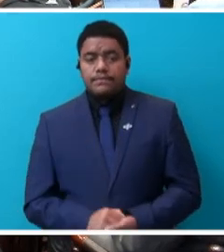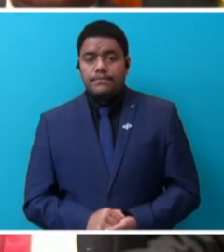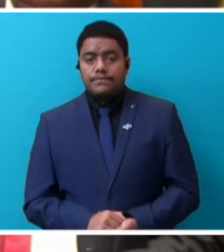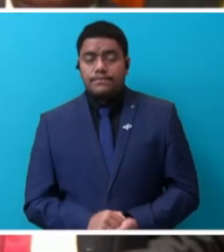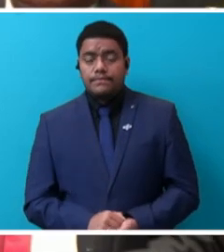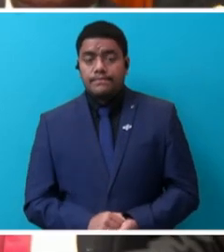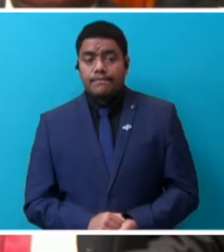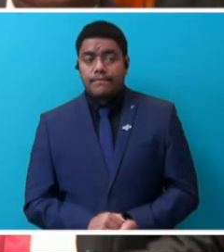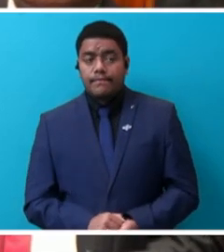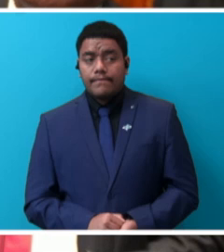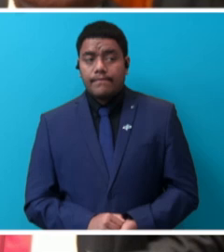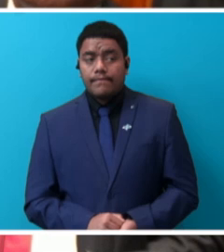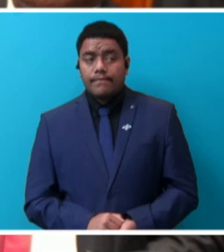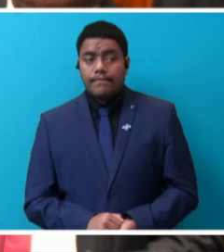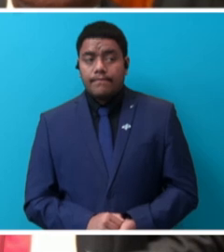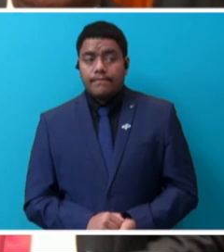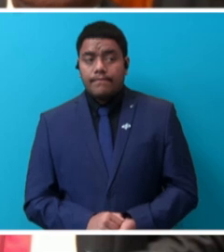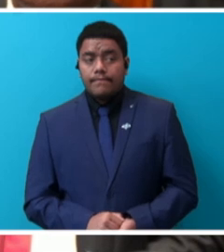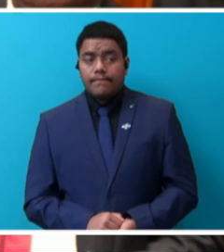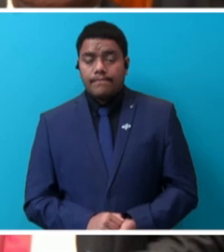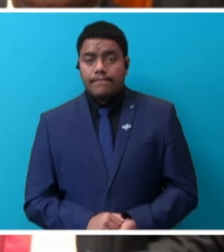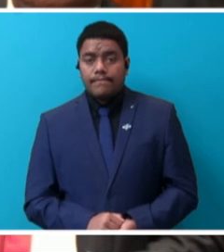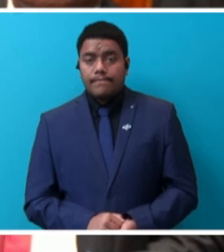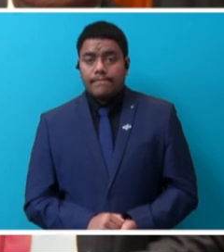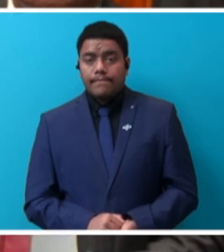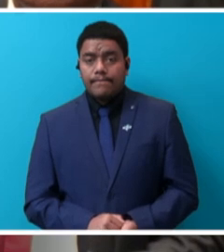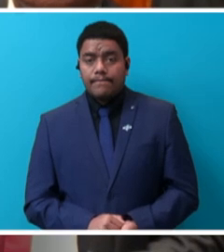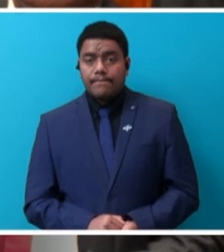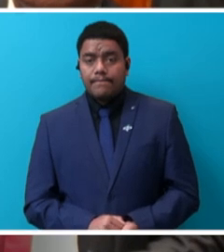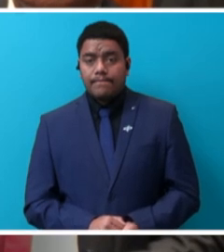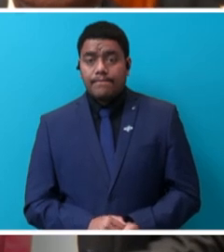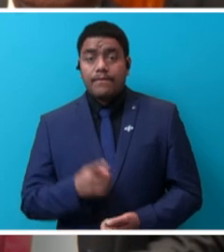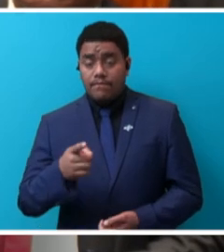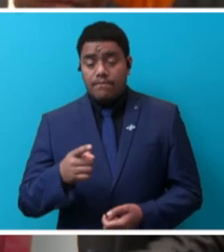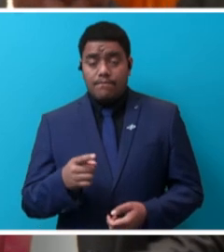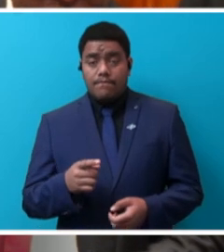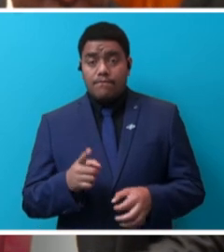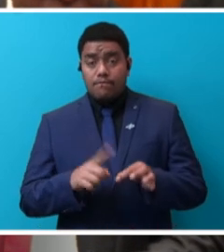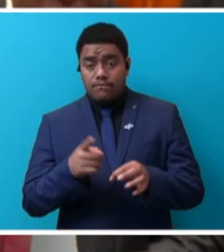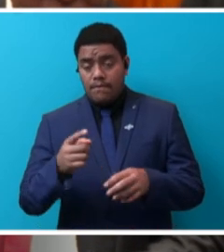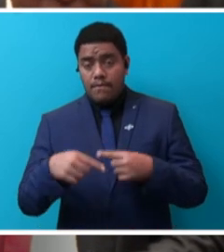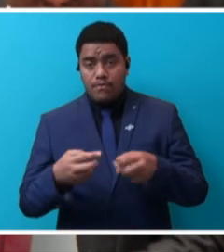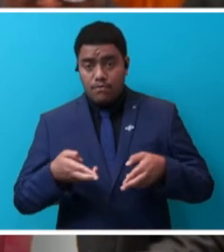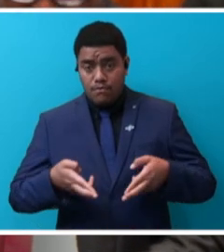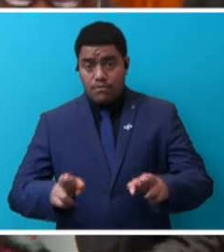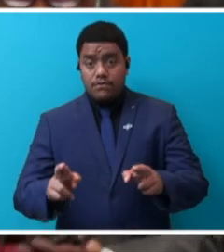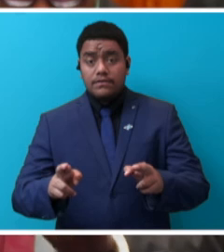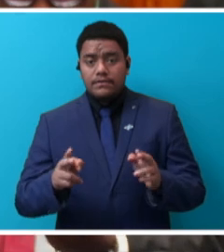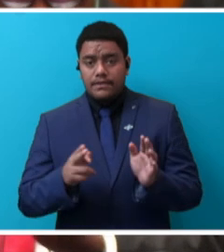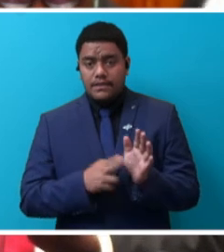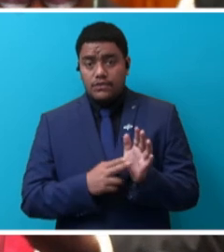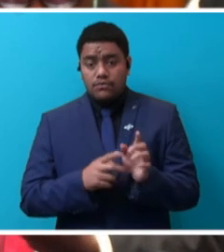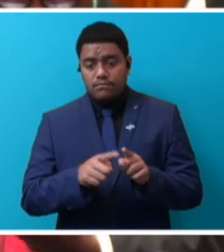question. And regarding the roads along the Nasinu Nausori corridor,